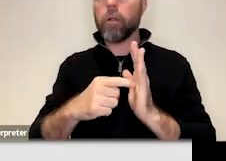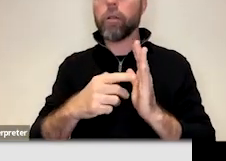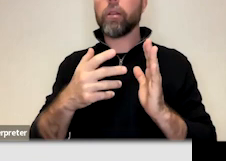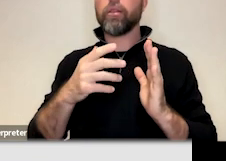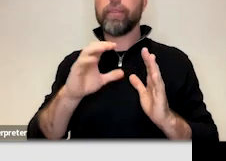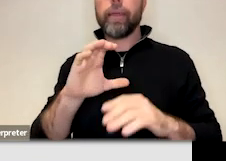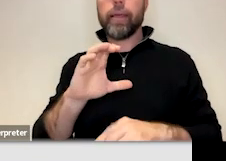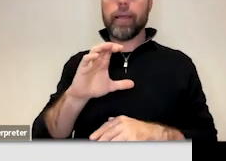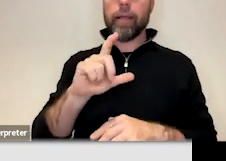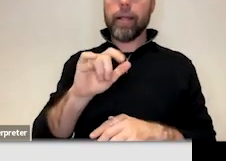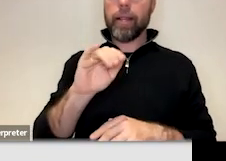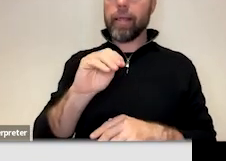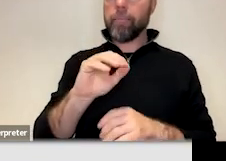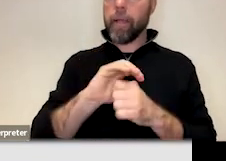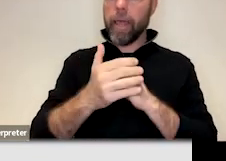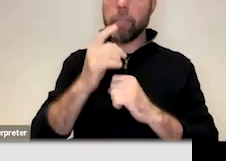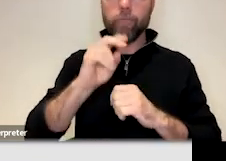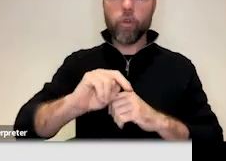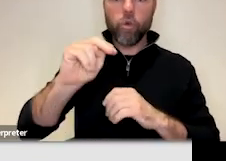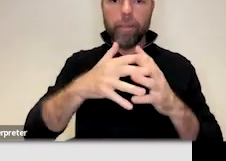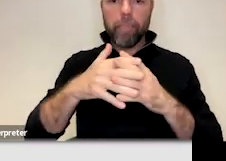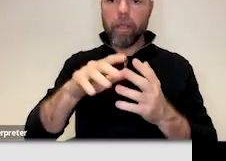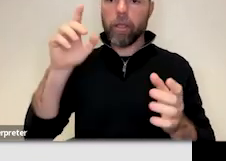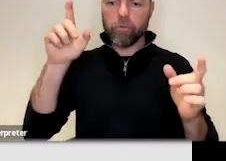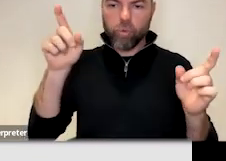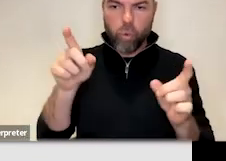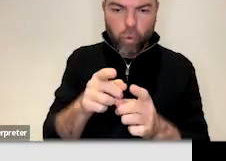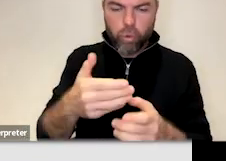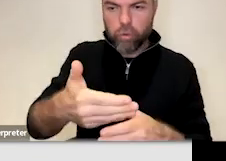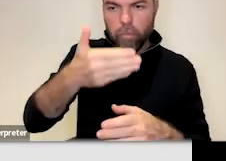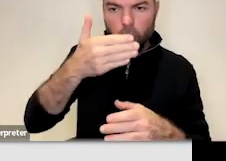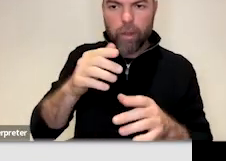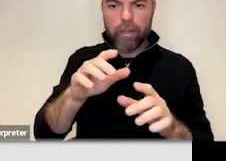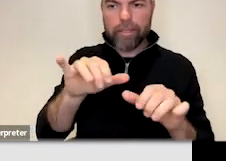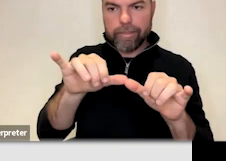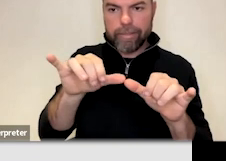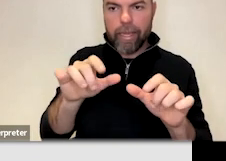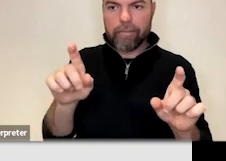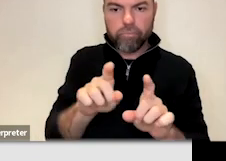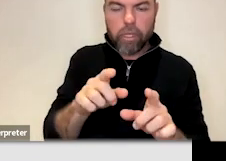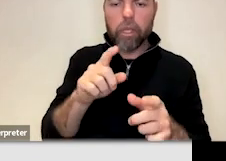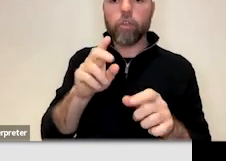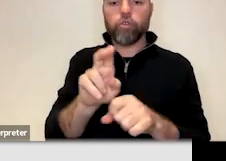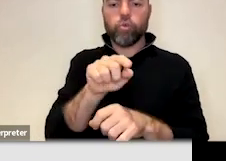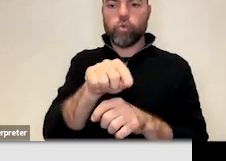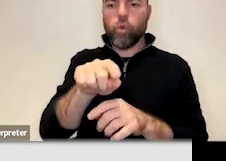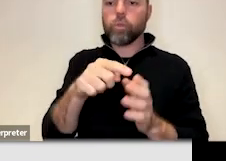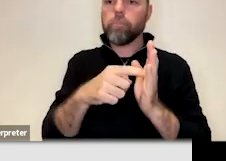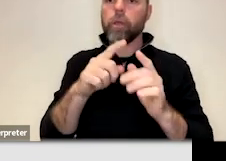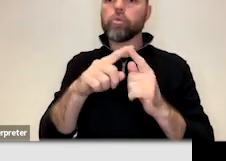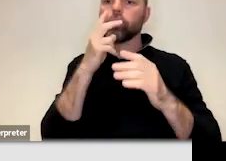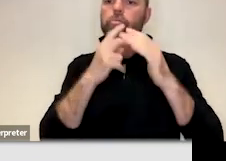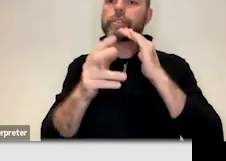climate for North America down to very, very local scales and using those models to project future impacts, which is what